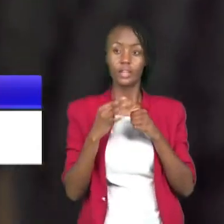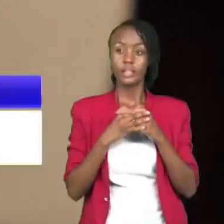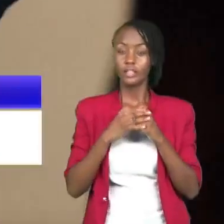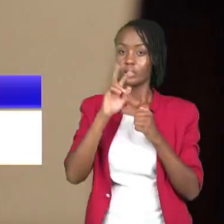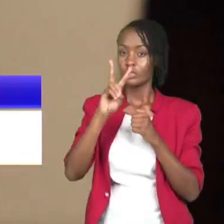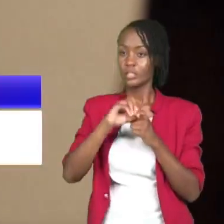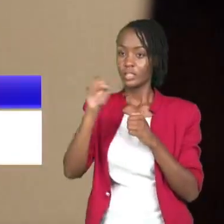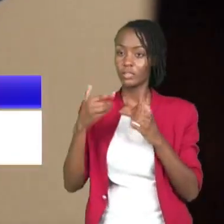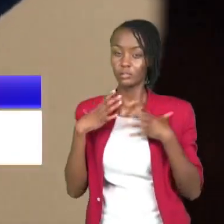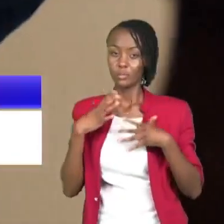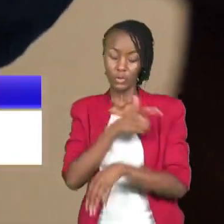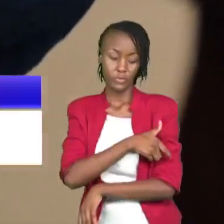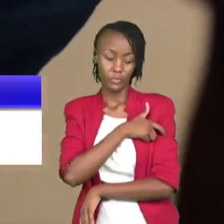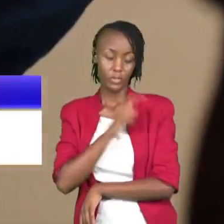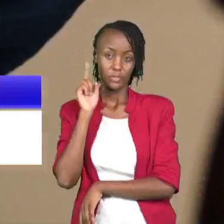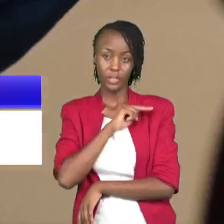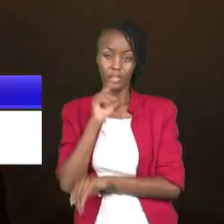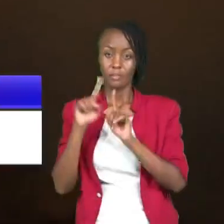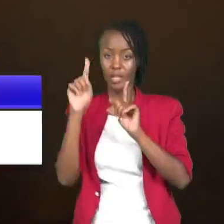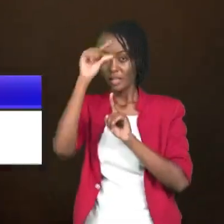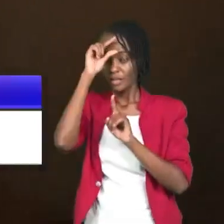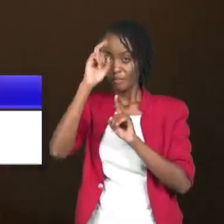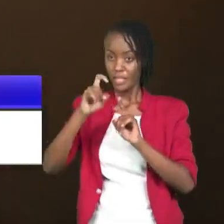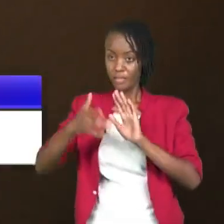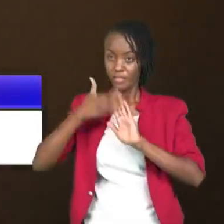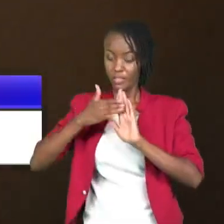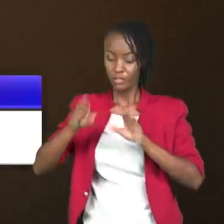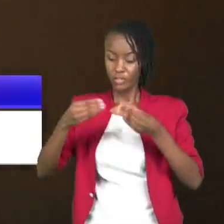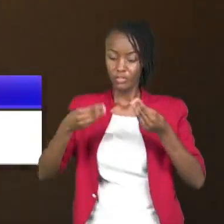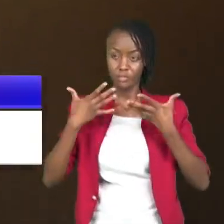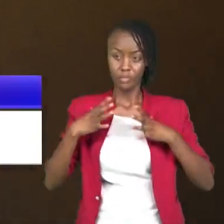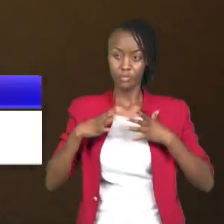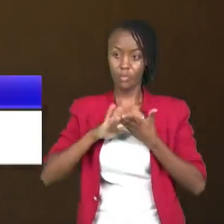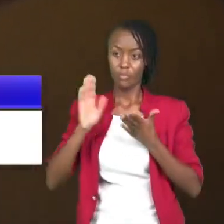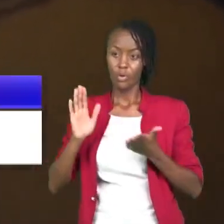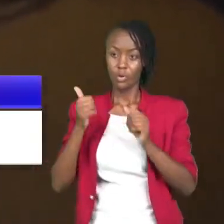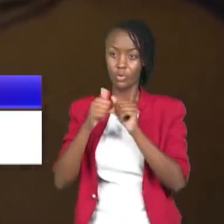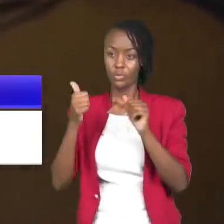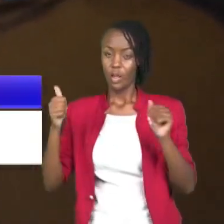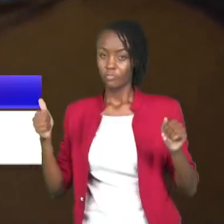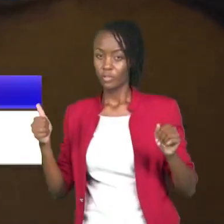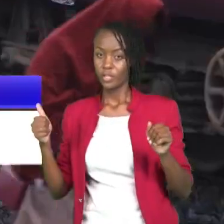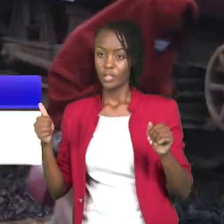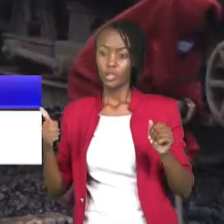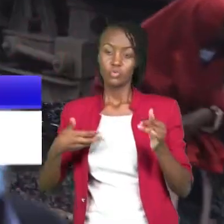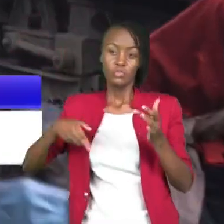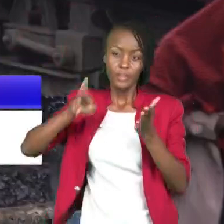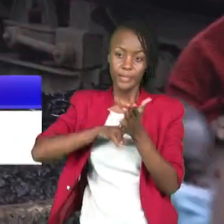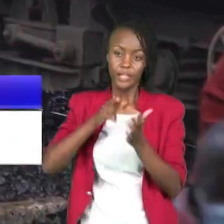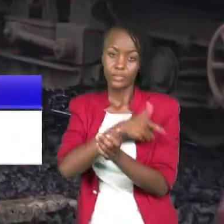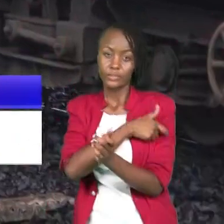across the country, and the government is required to scale up the vaccinations to avoid such an outcome of restarting vaccinations again.